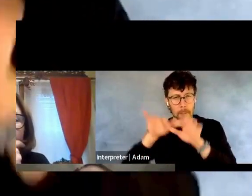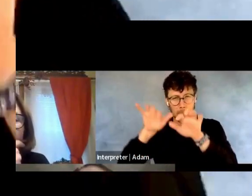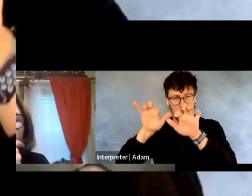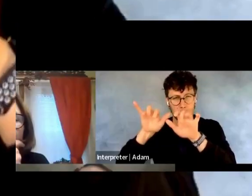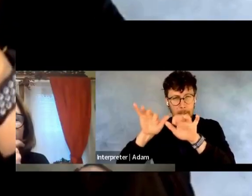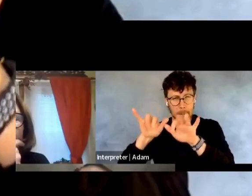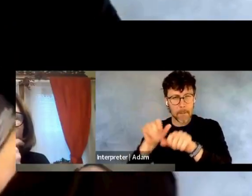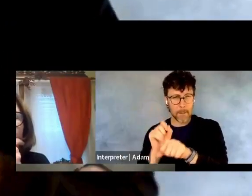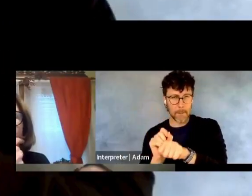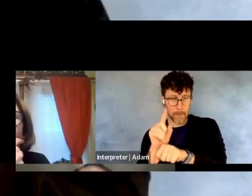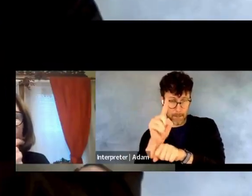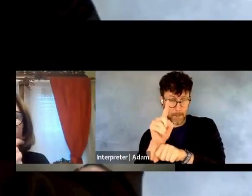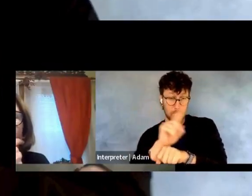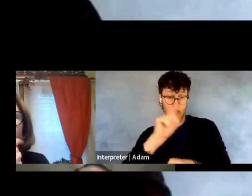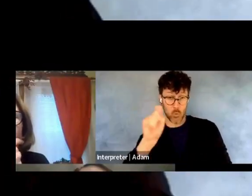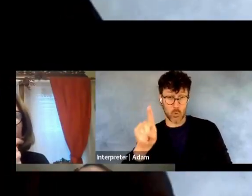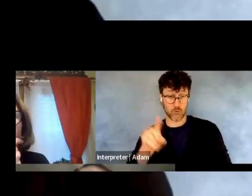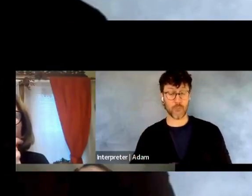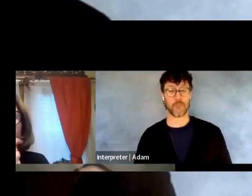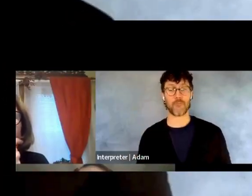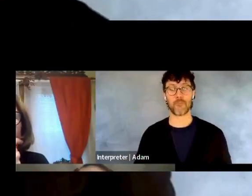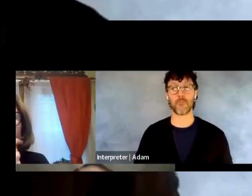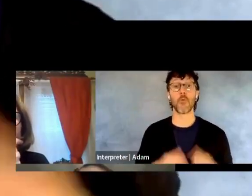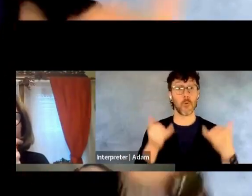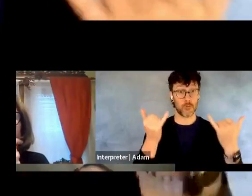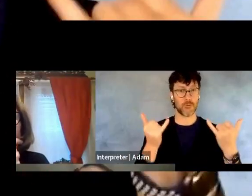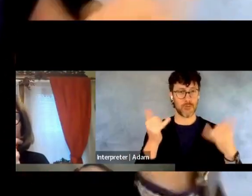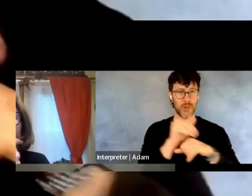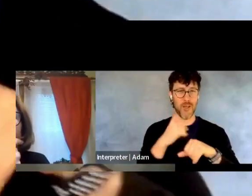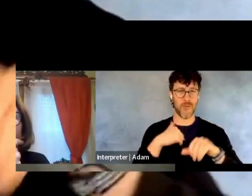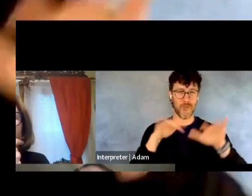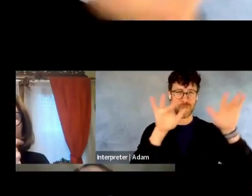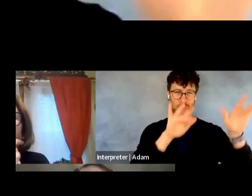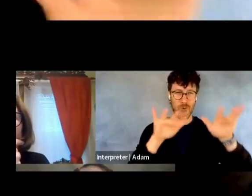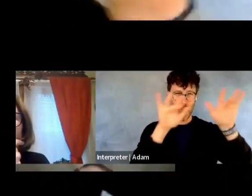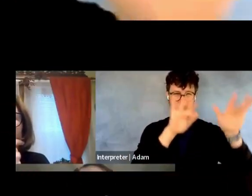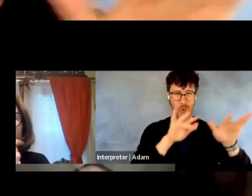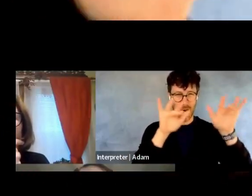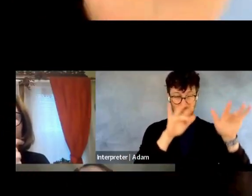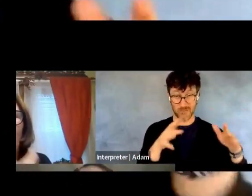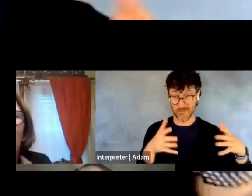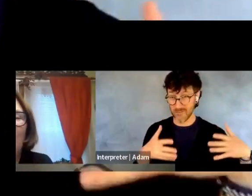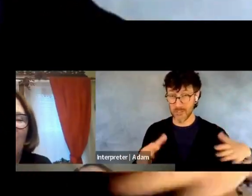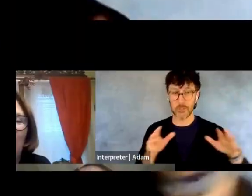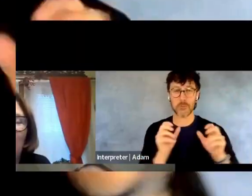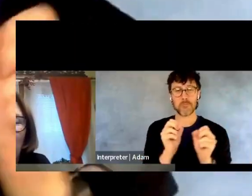Tonight's session will be recorded and will be available on the Charge Syndrome Foundation website.